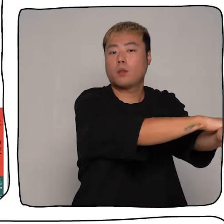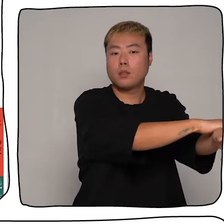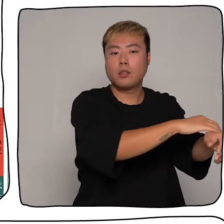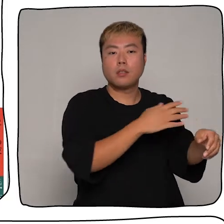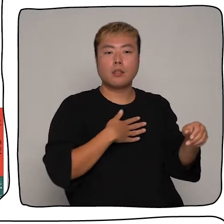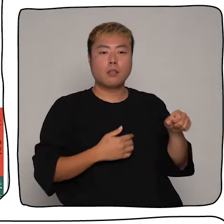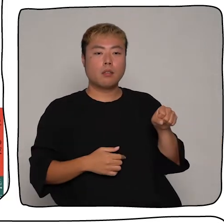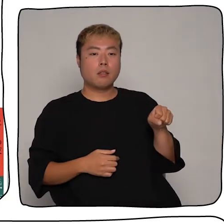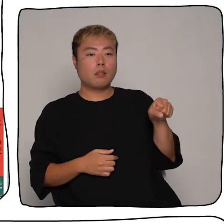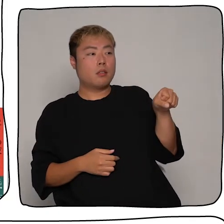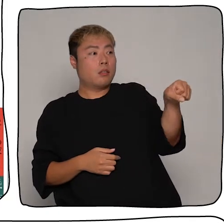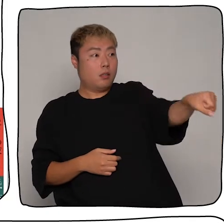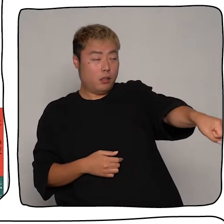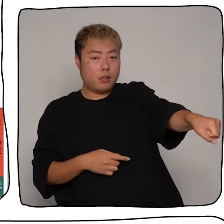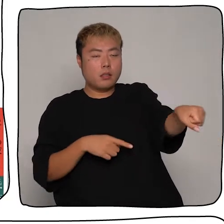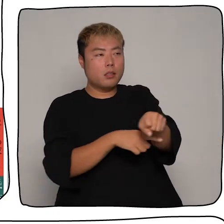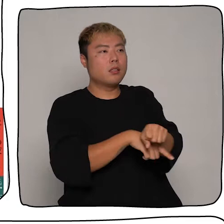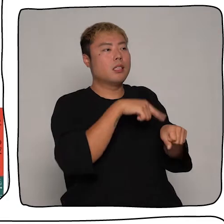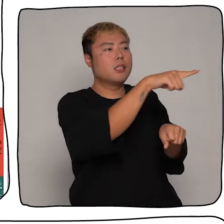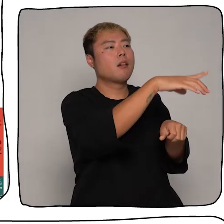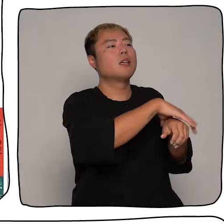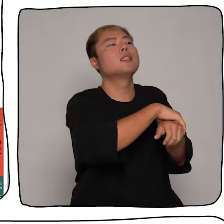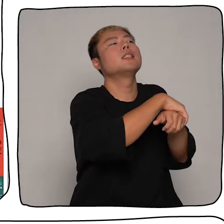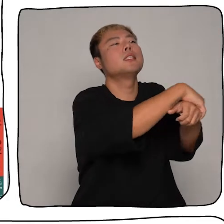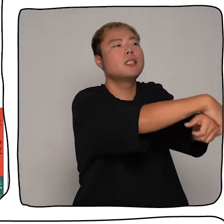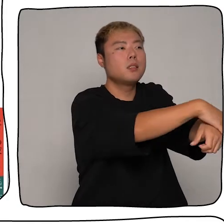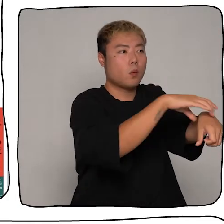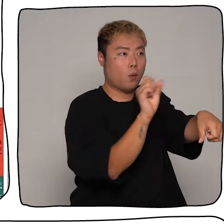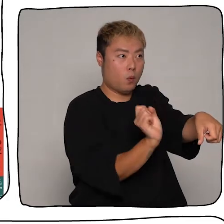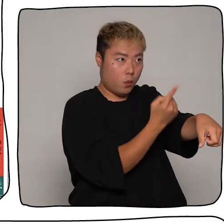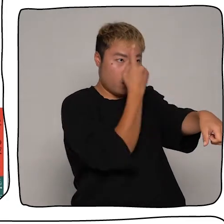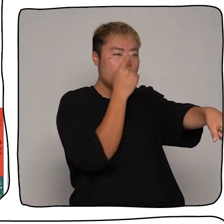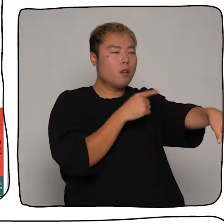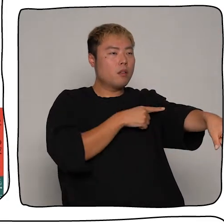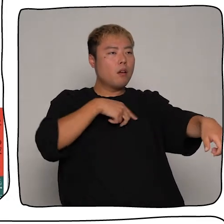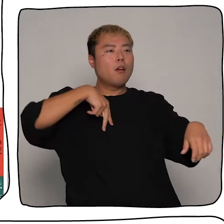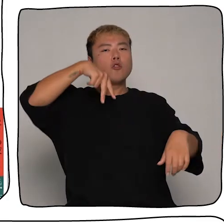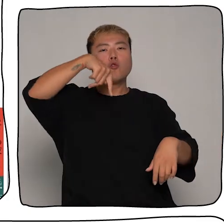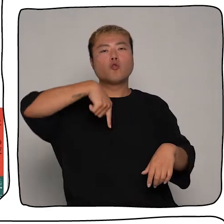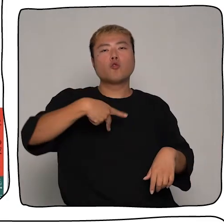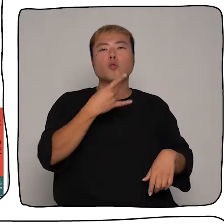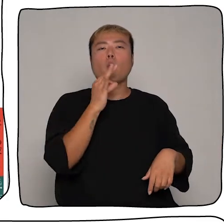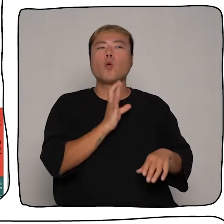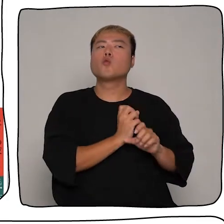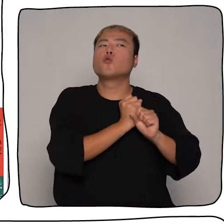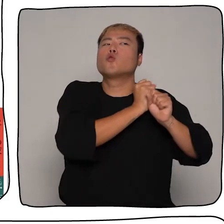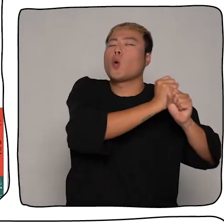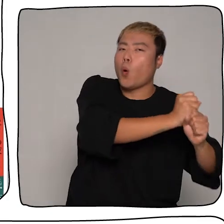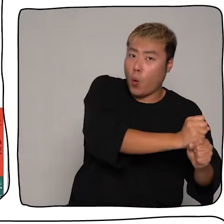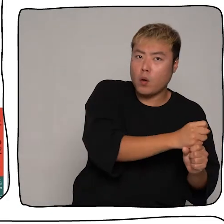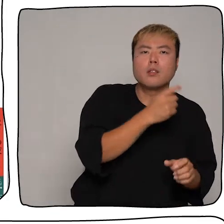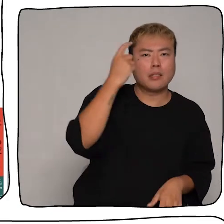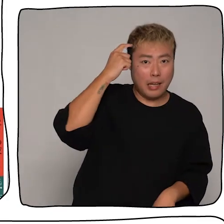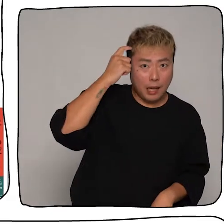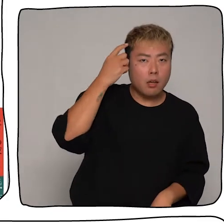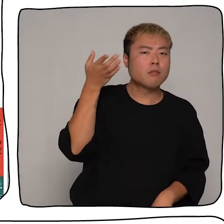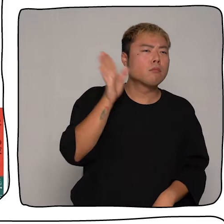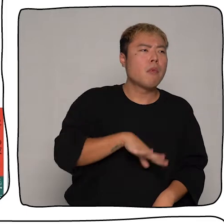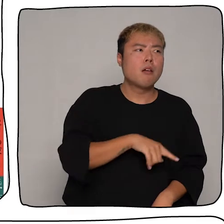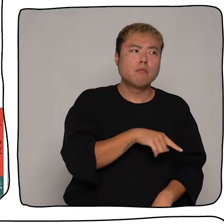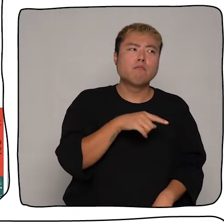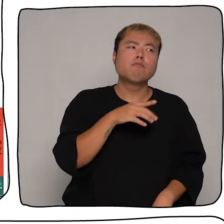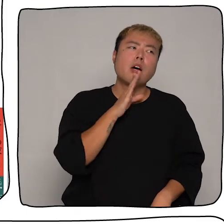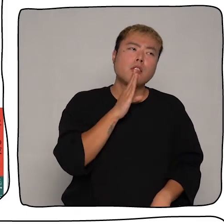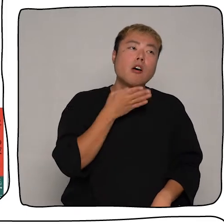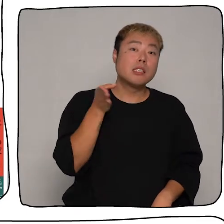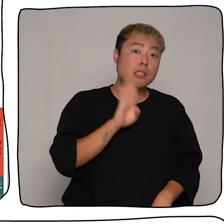may seem to be passive movement caused by an active movement. Yeah, that is not wrong, but it is not